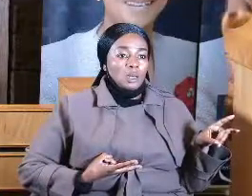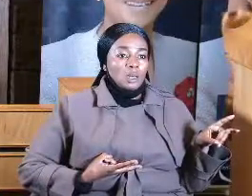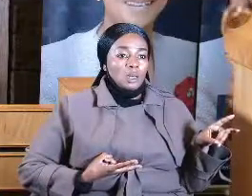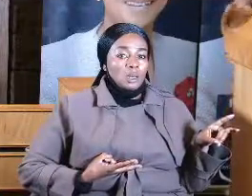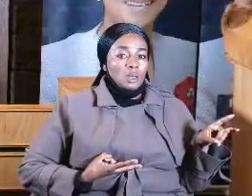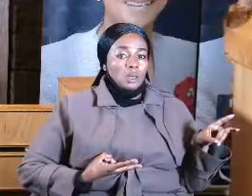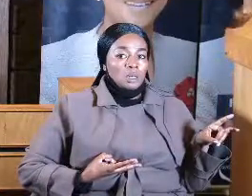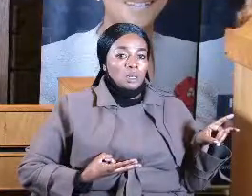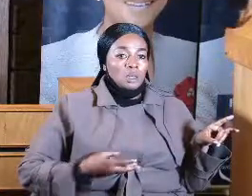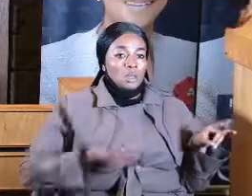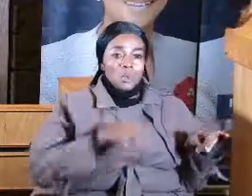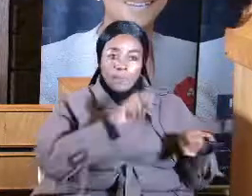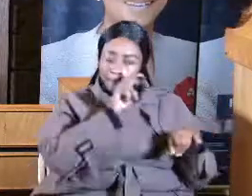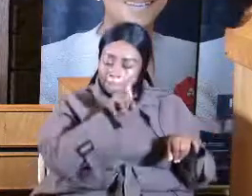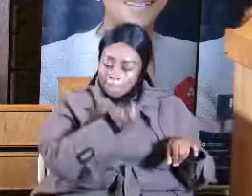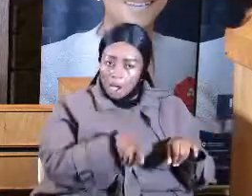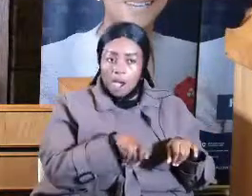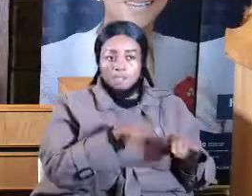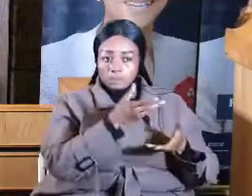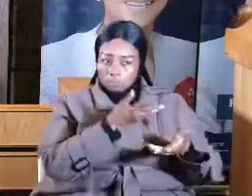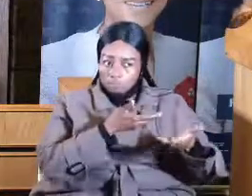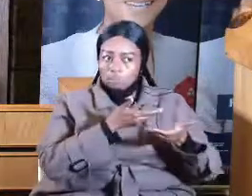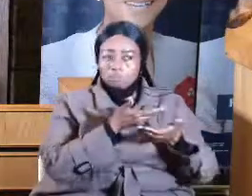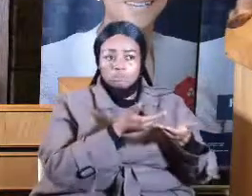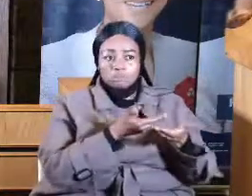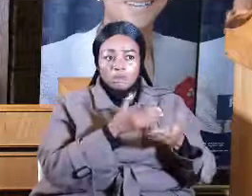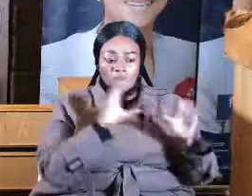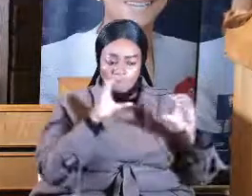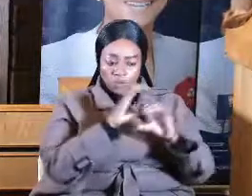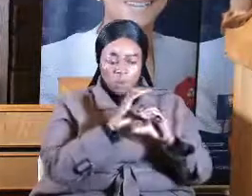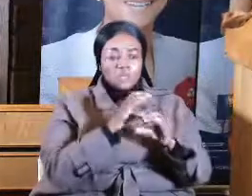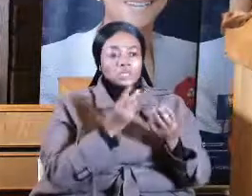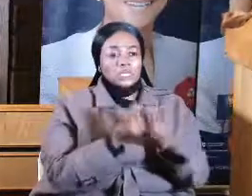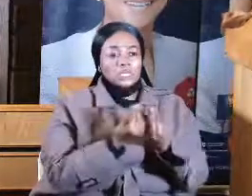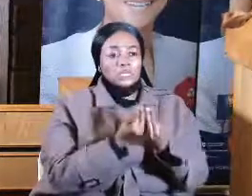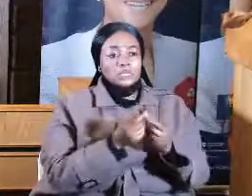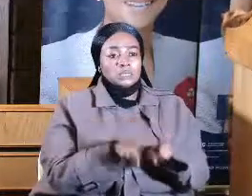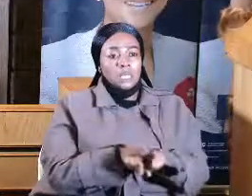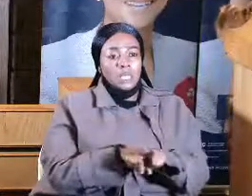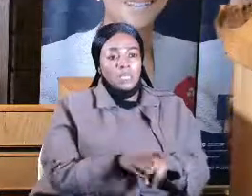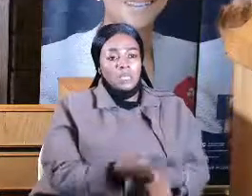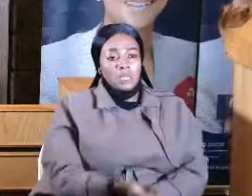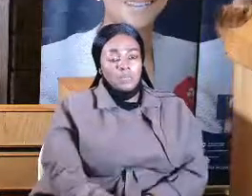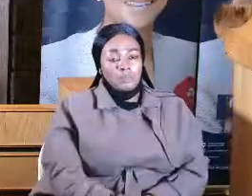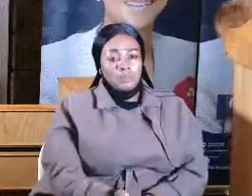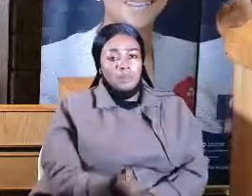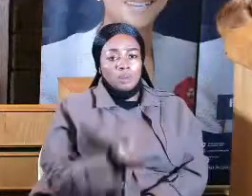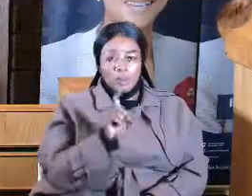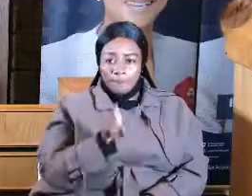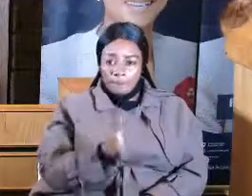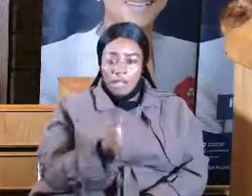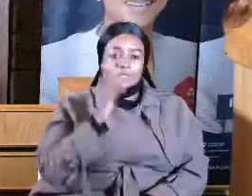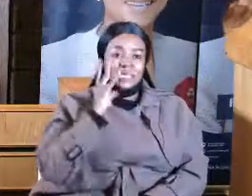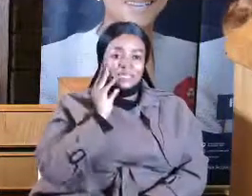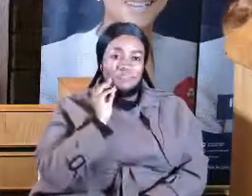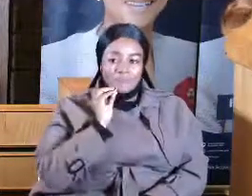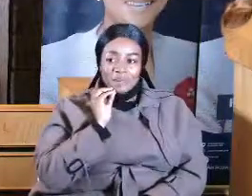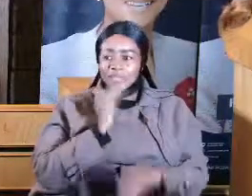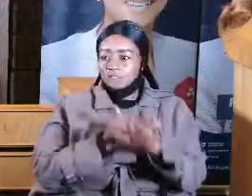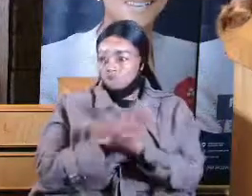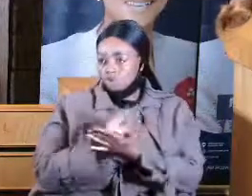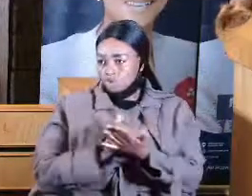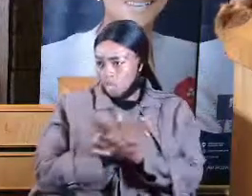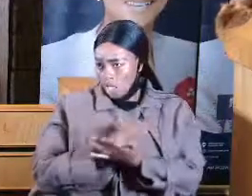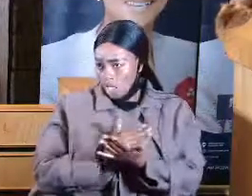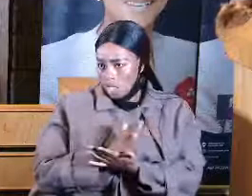We need to talk about when we engage. Perhaps it will be very necessary to speak our experiences.